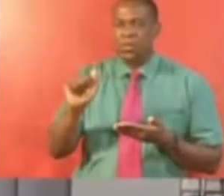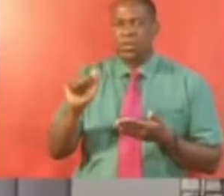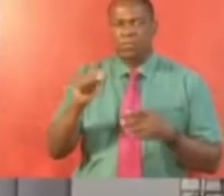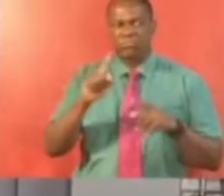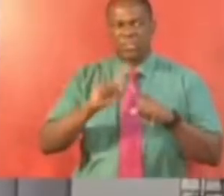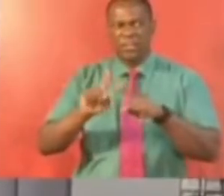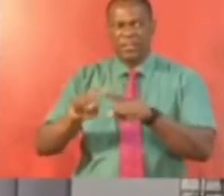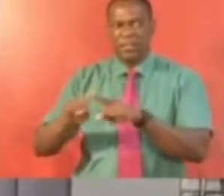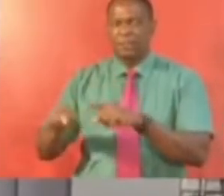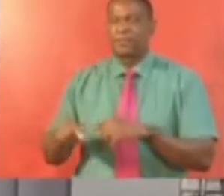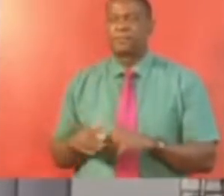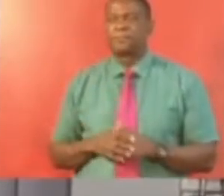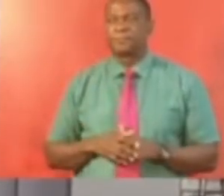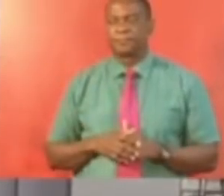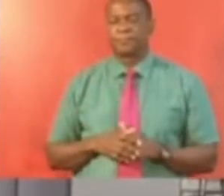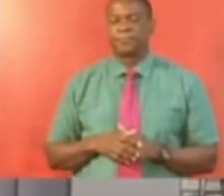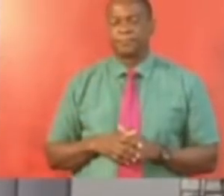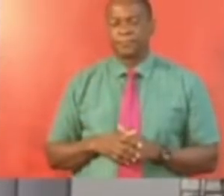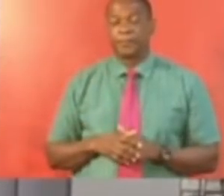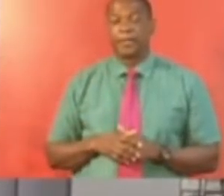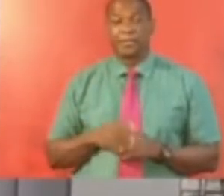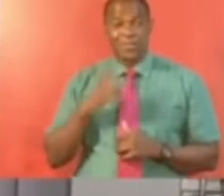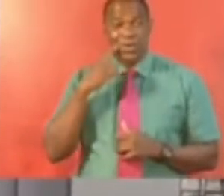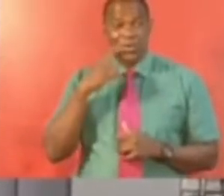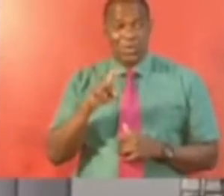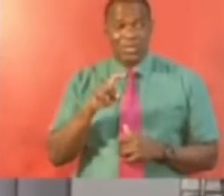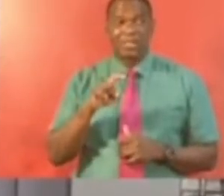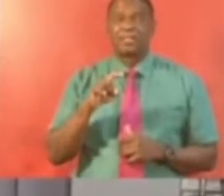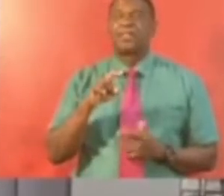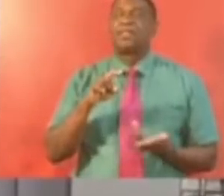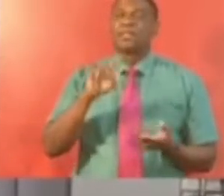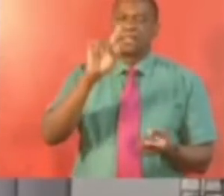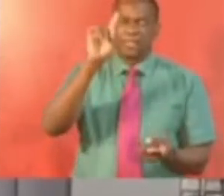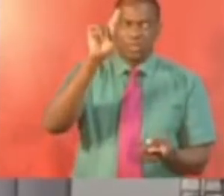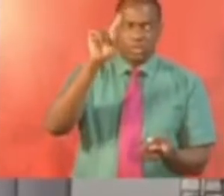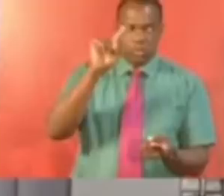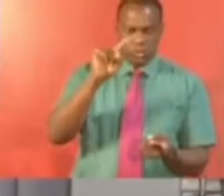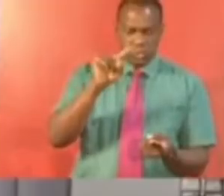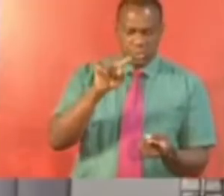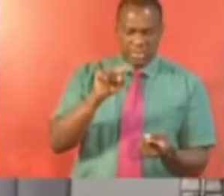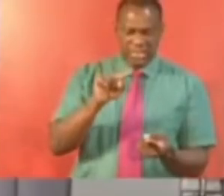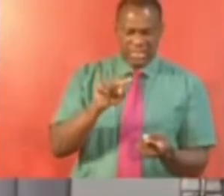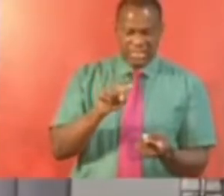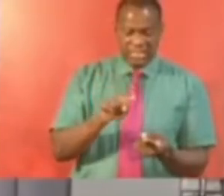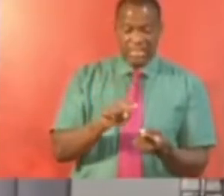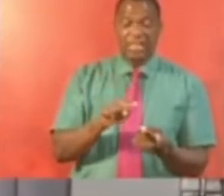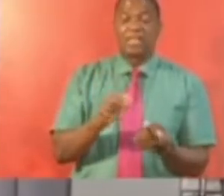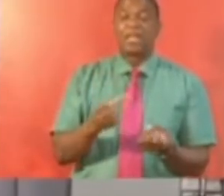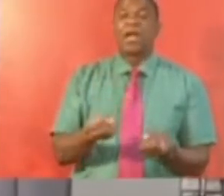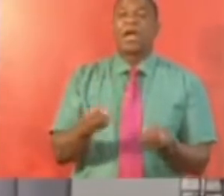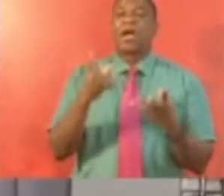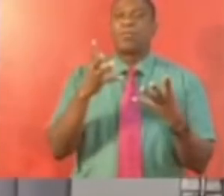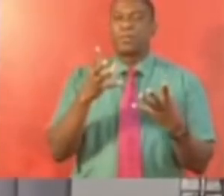a 25% decrease in the consumption of soft drinks by children in schools.